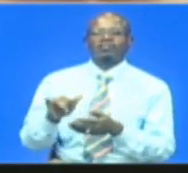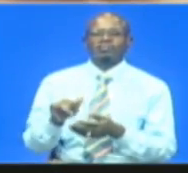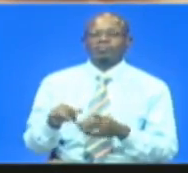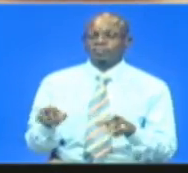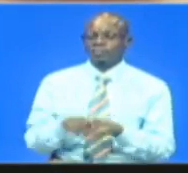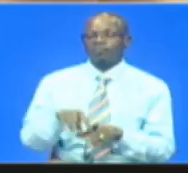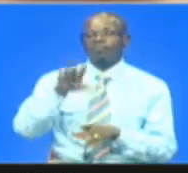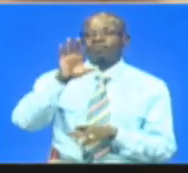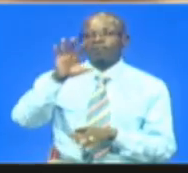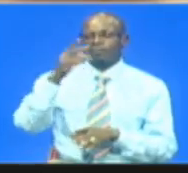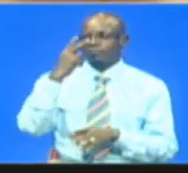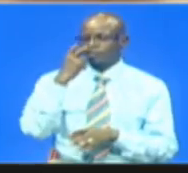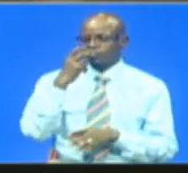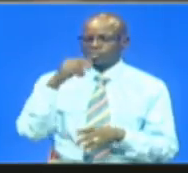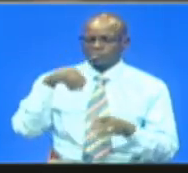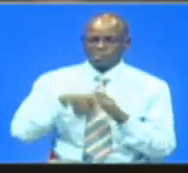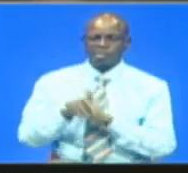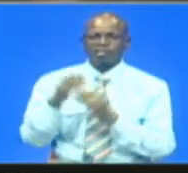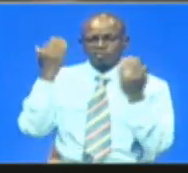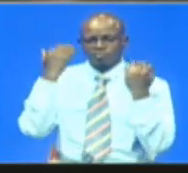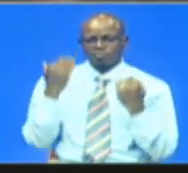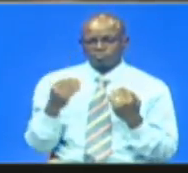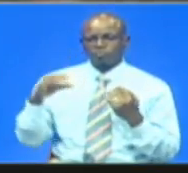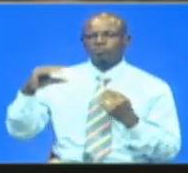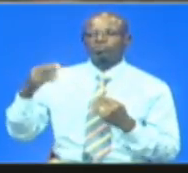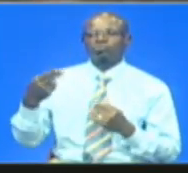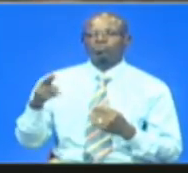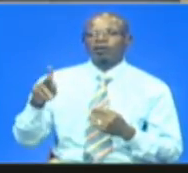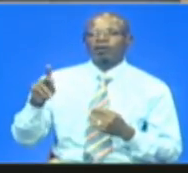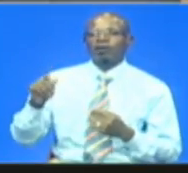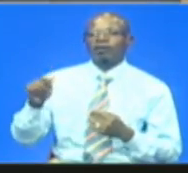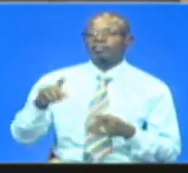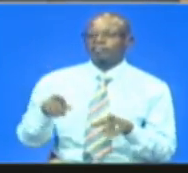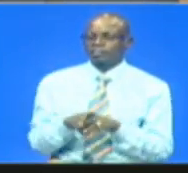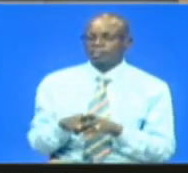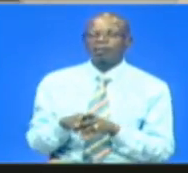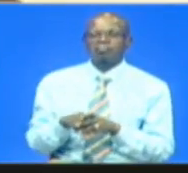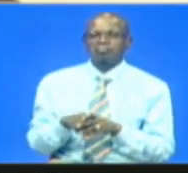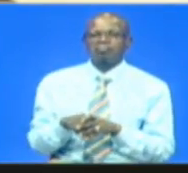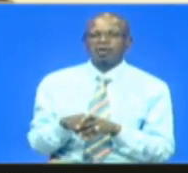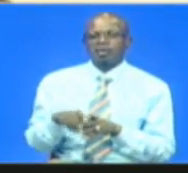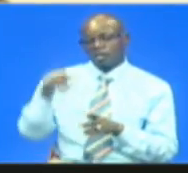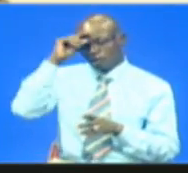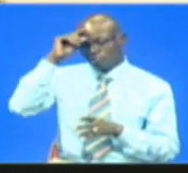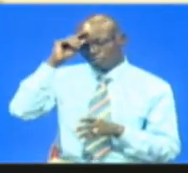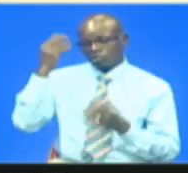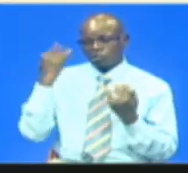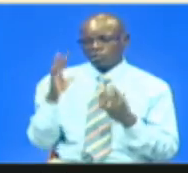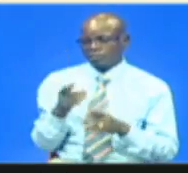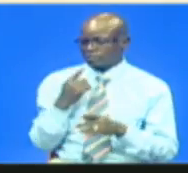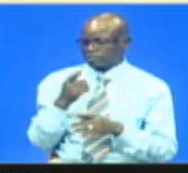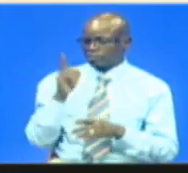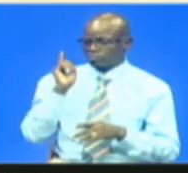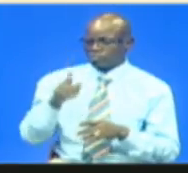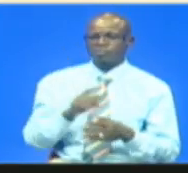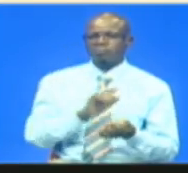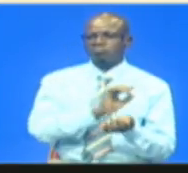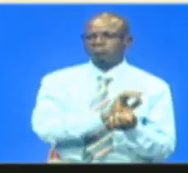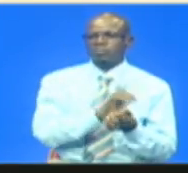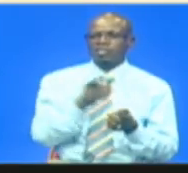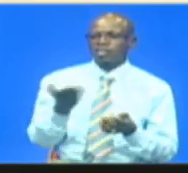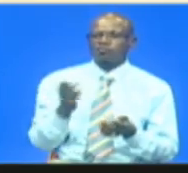the dock today at the Chuka Law Courts, the prosecution asking the court to detain them for 15 more days to allow